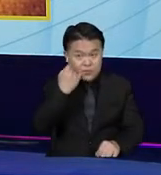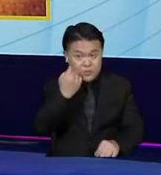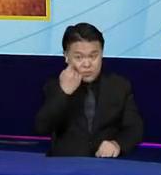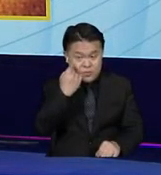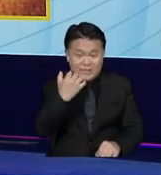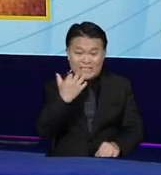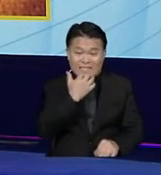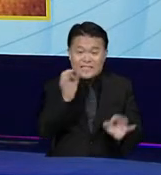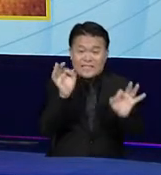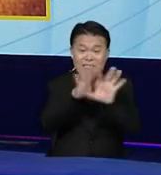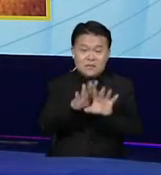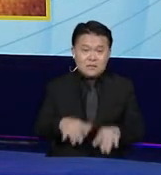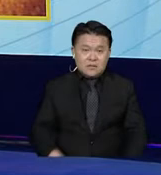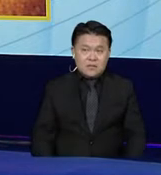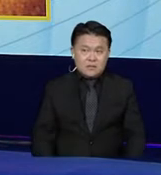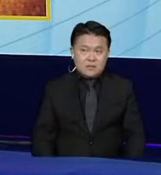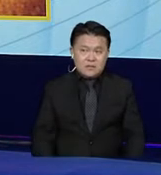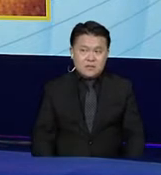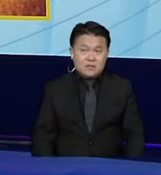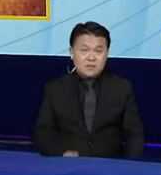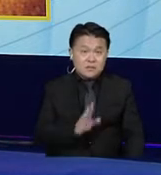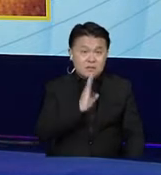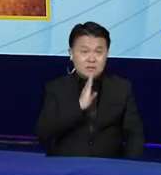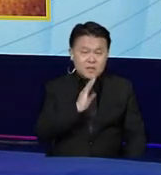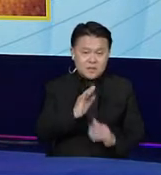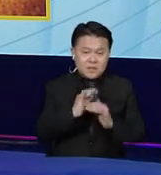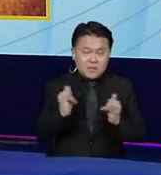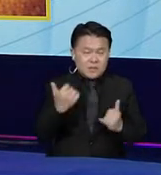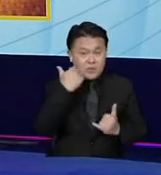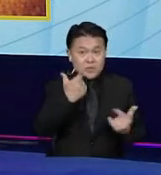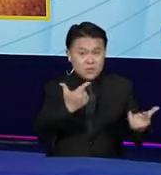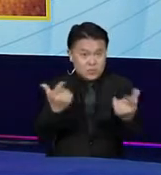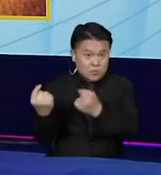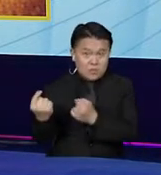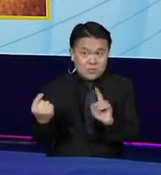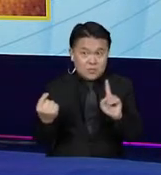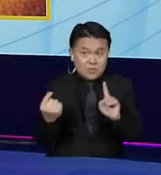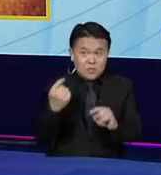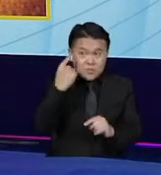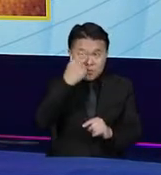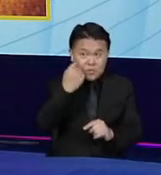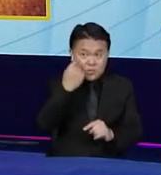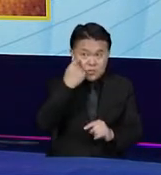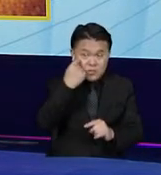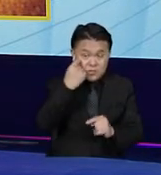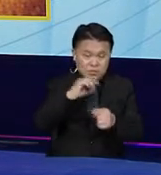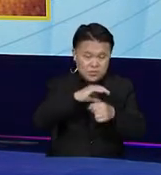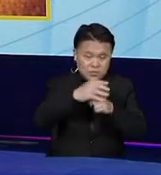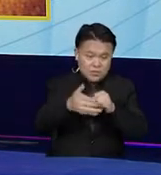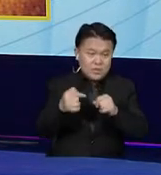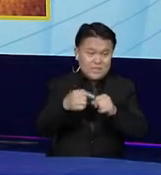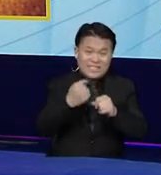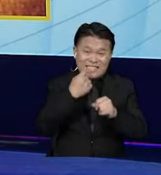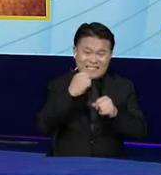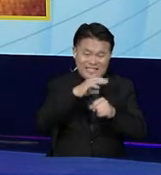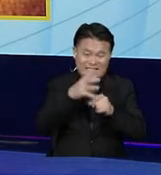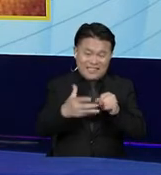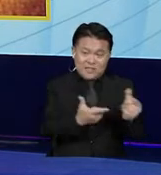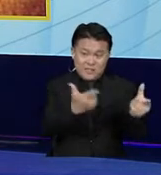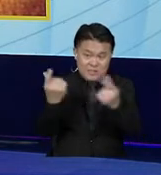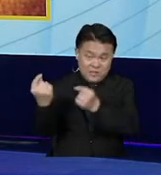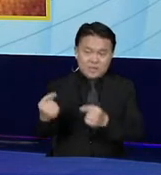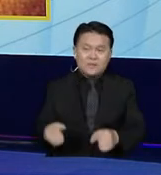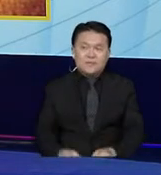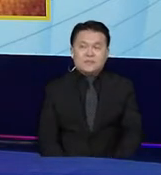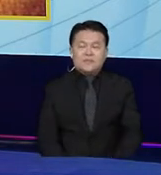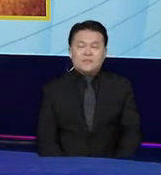eyes. Every human, without exception, has white sclera. The circles are